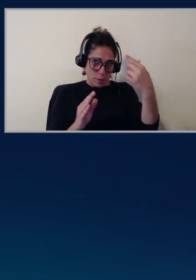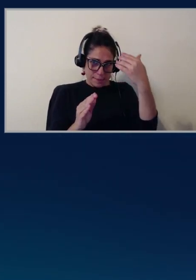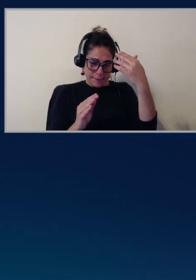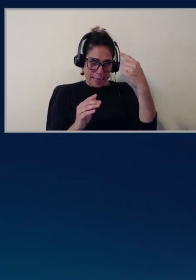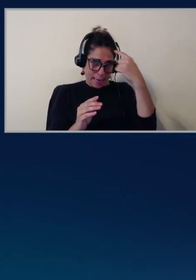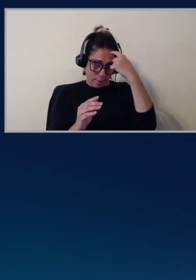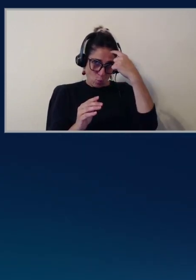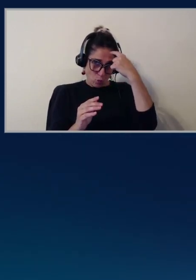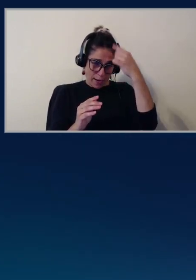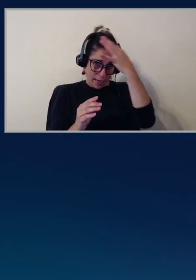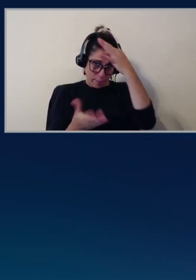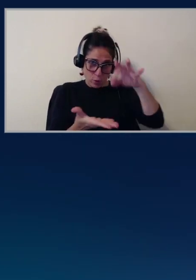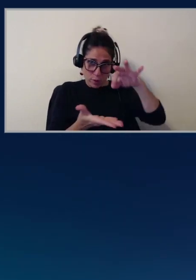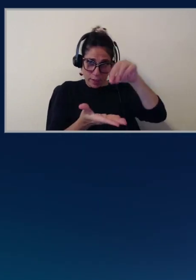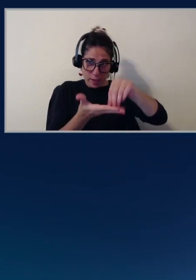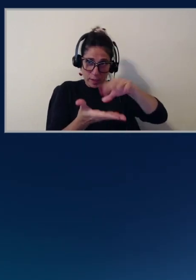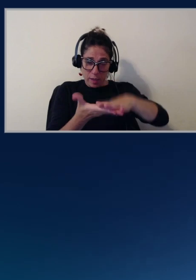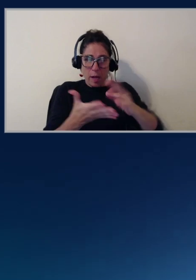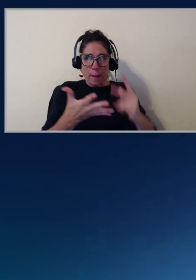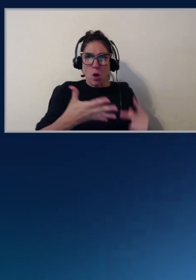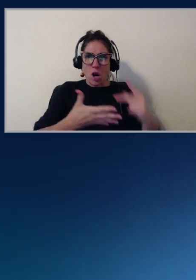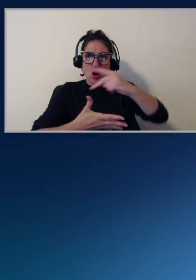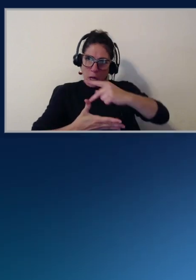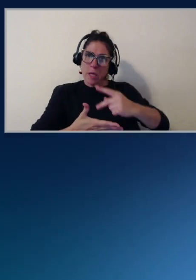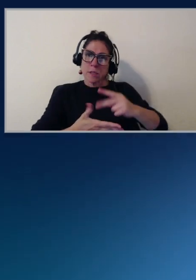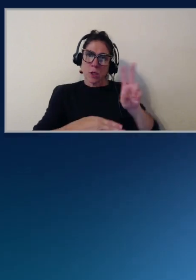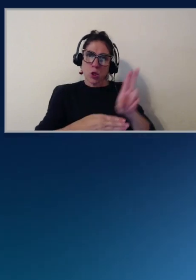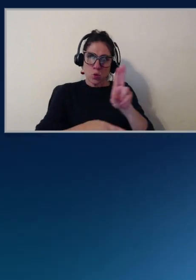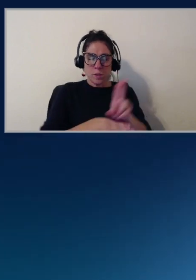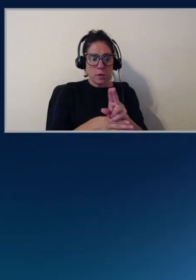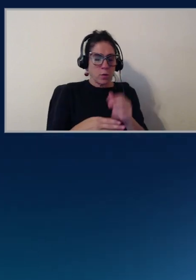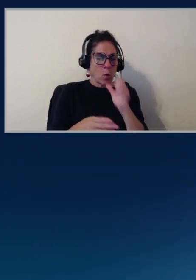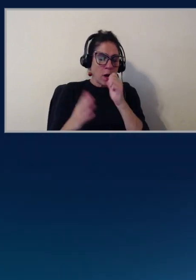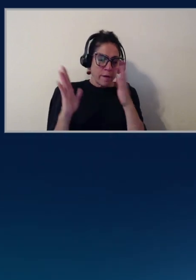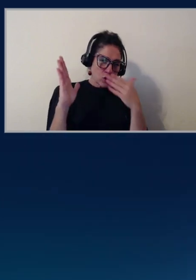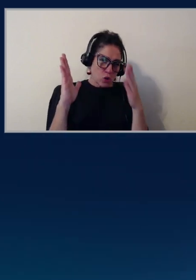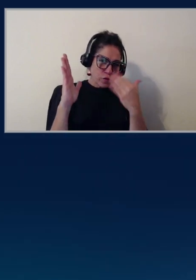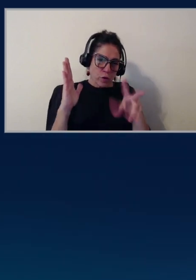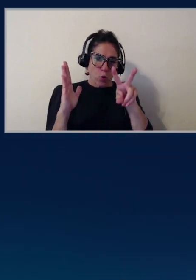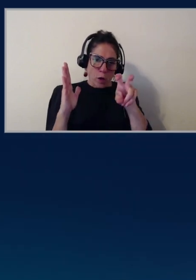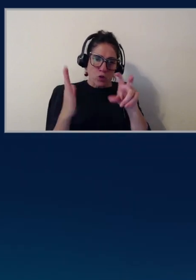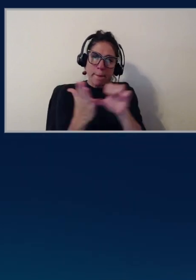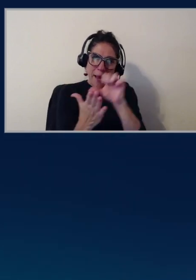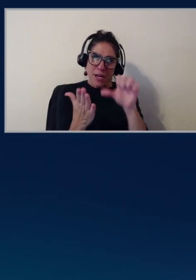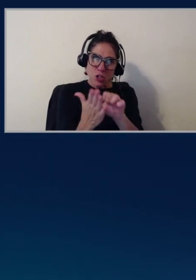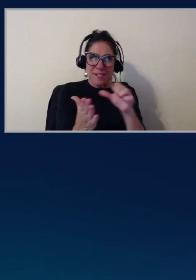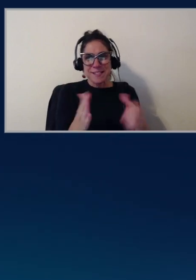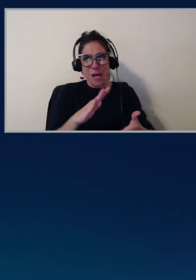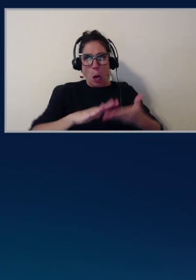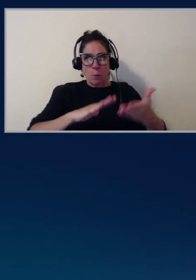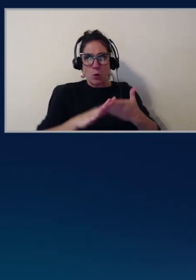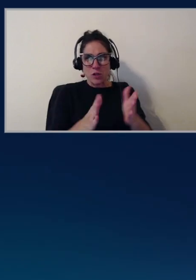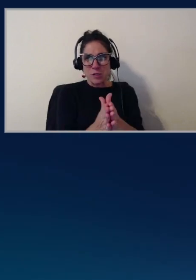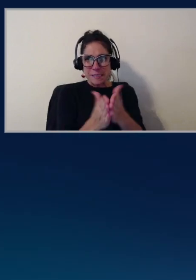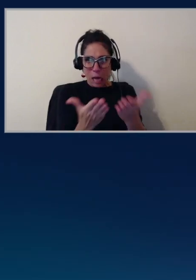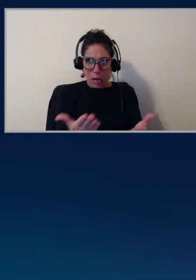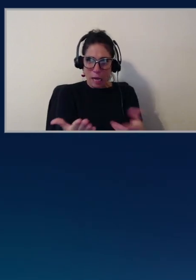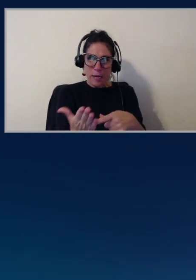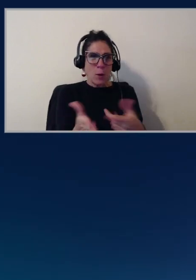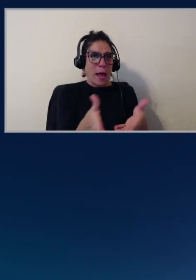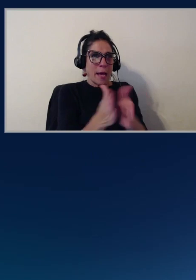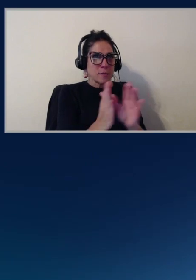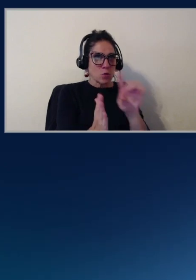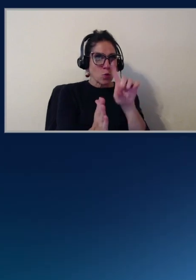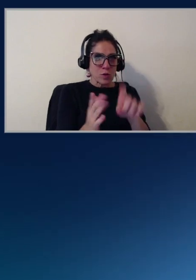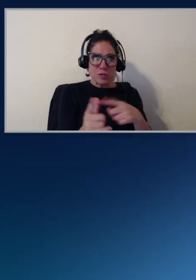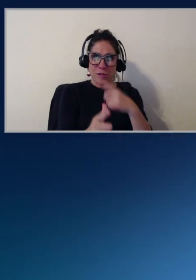then use that to scale so that you're not having to search through a 200-page operations guide. You go ask the question specifically, and at that point, you can